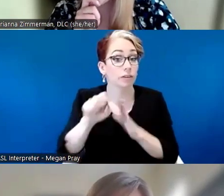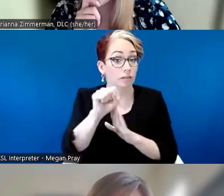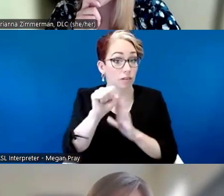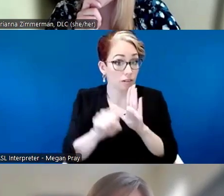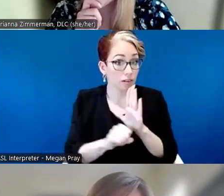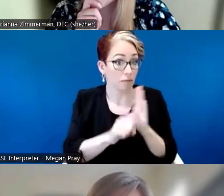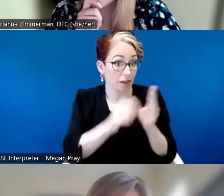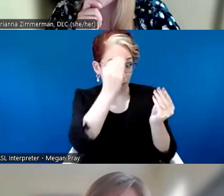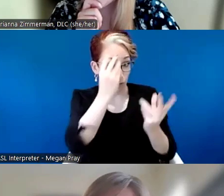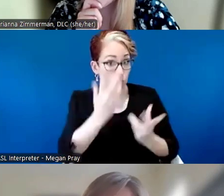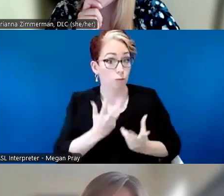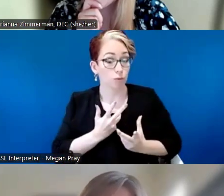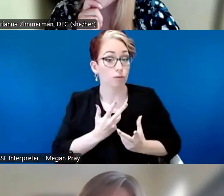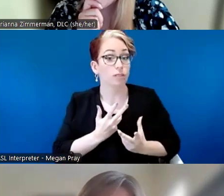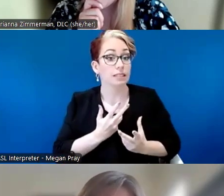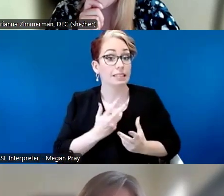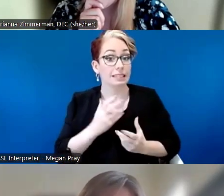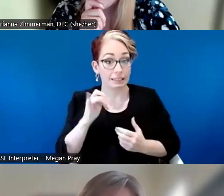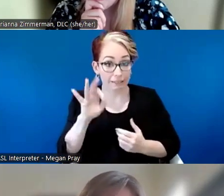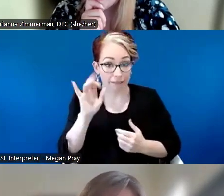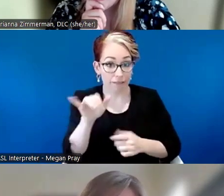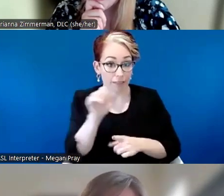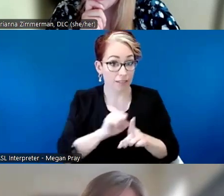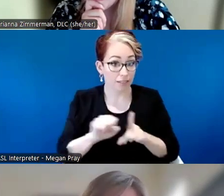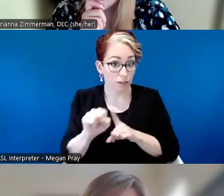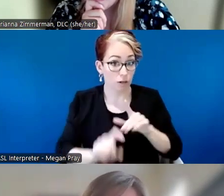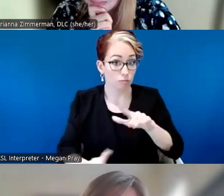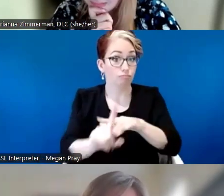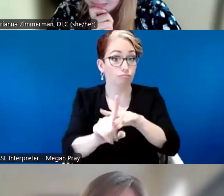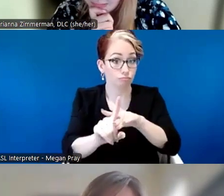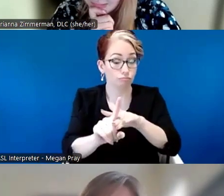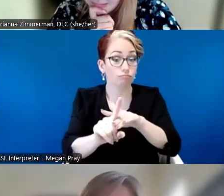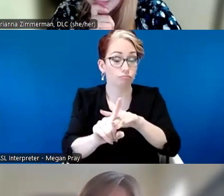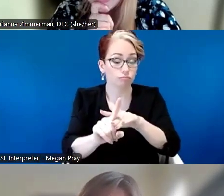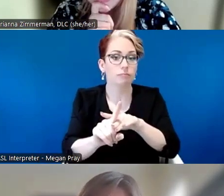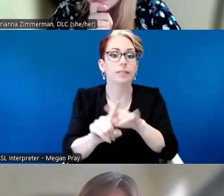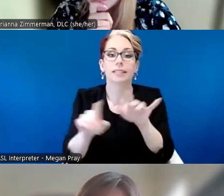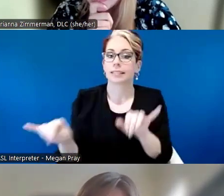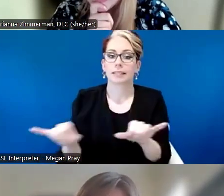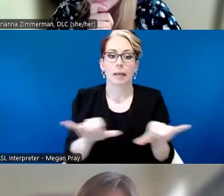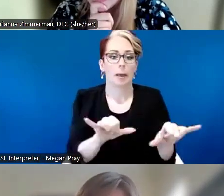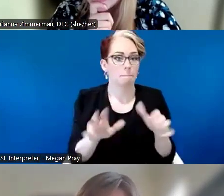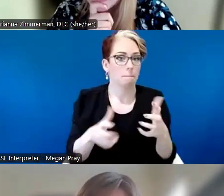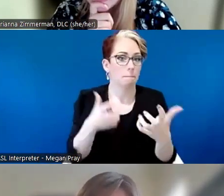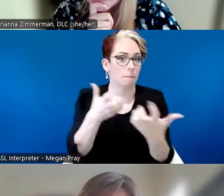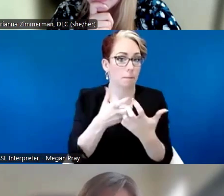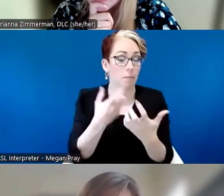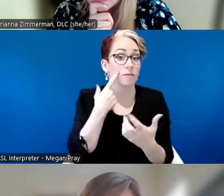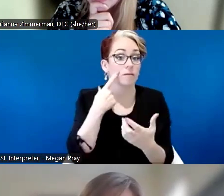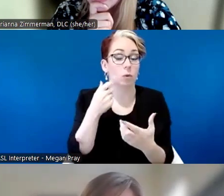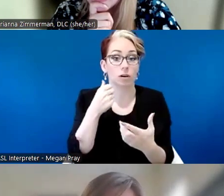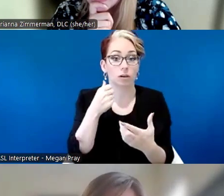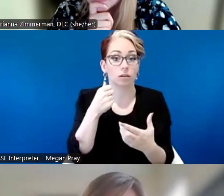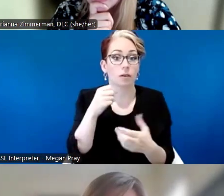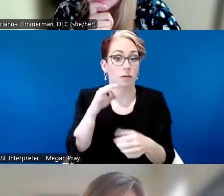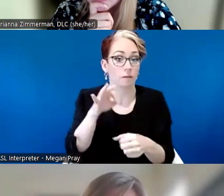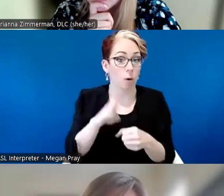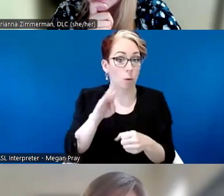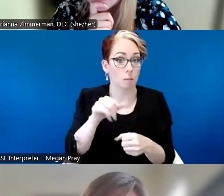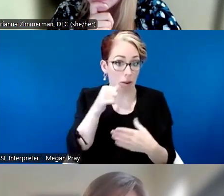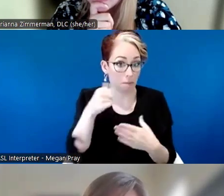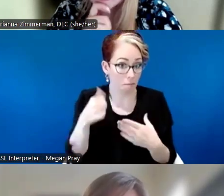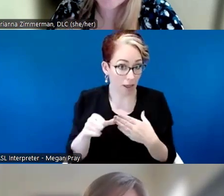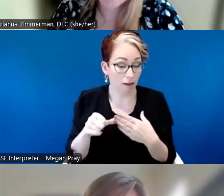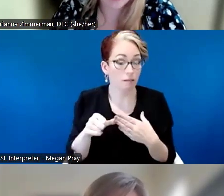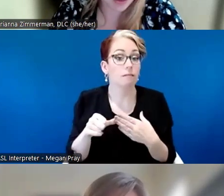told us that if such a situation arose, that the same accommodations for vote by mail, allowing for electronic